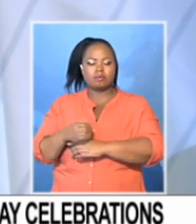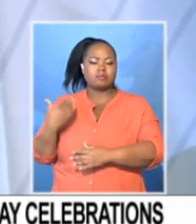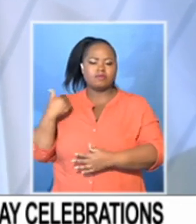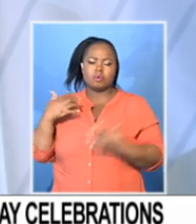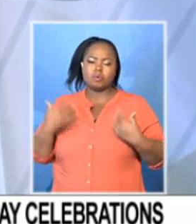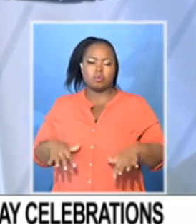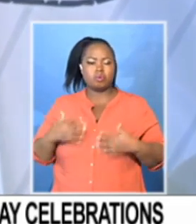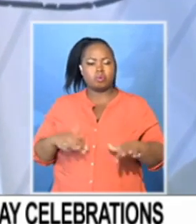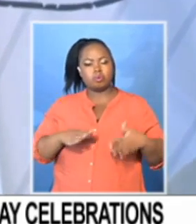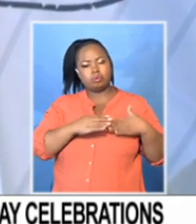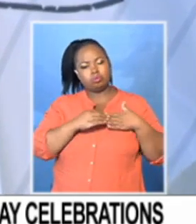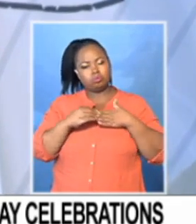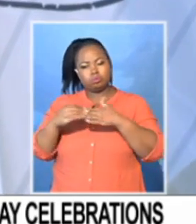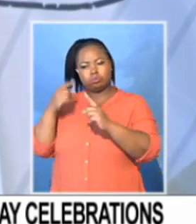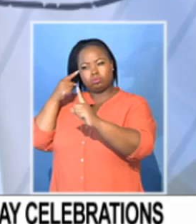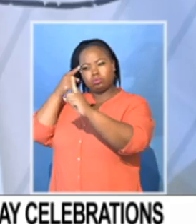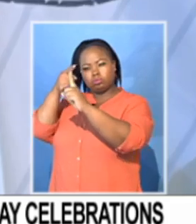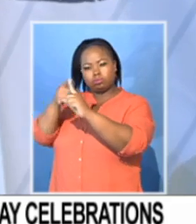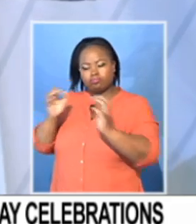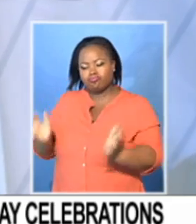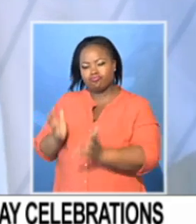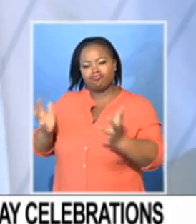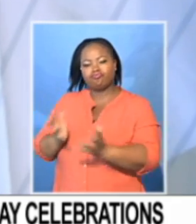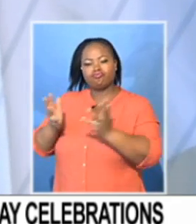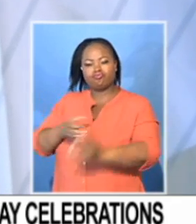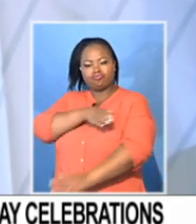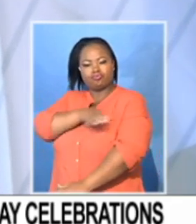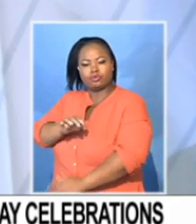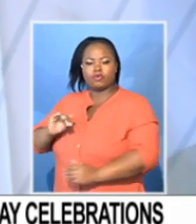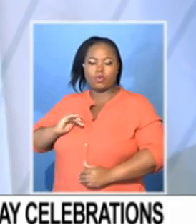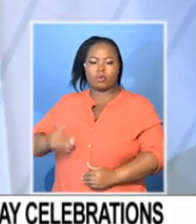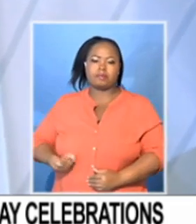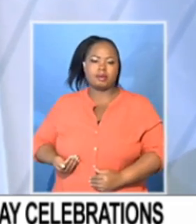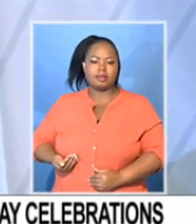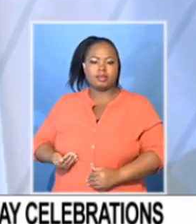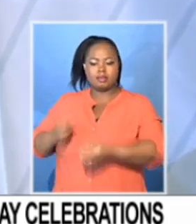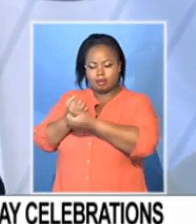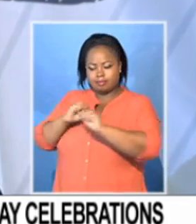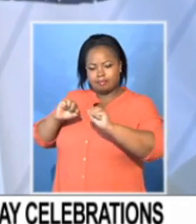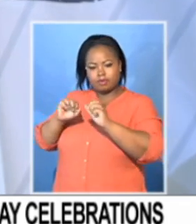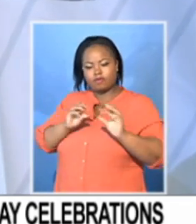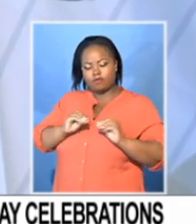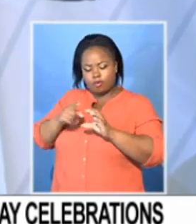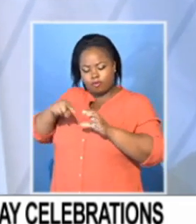proponent of women's emancipation within the liberation movement.